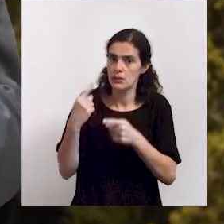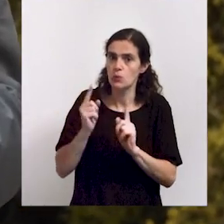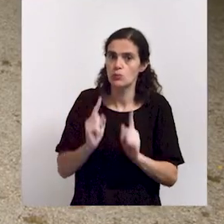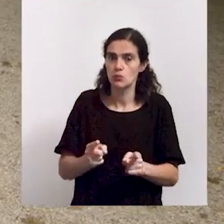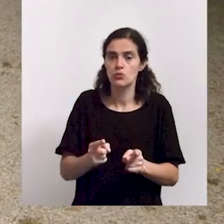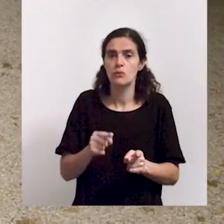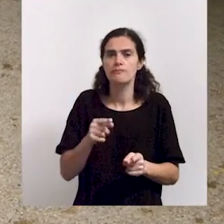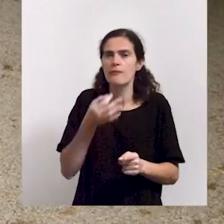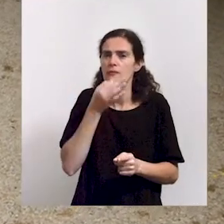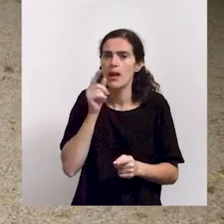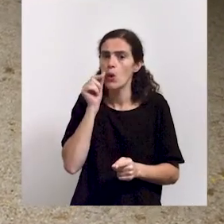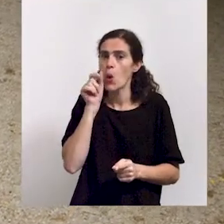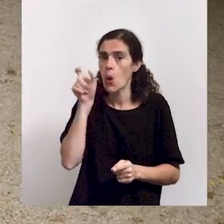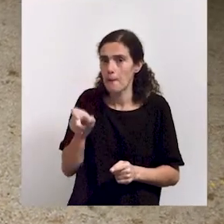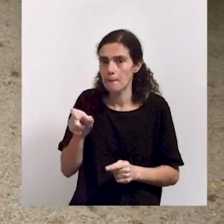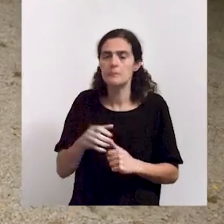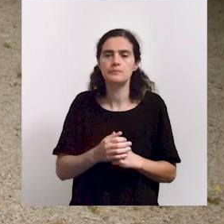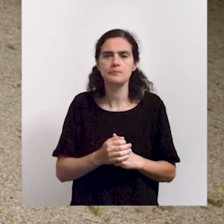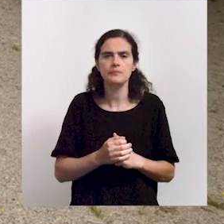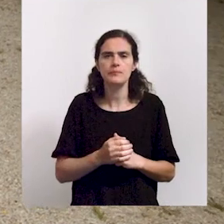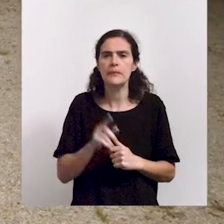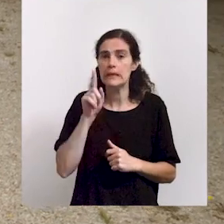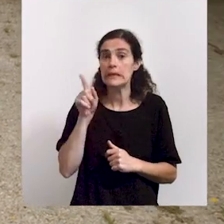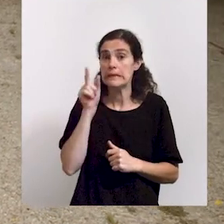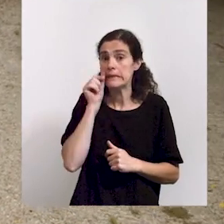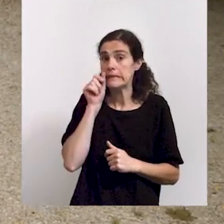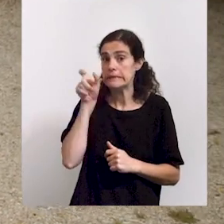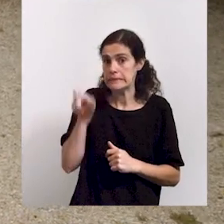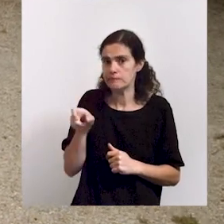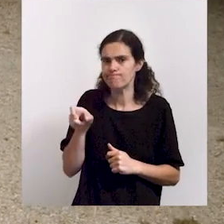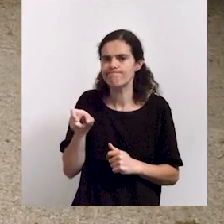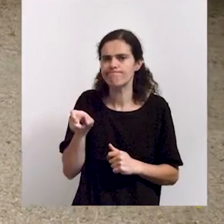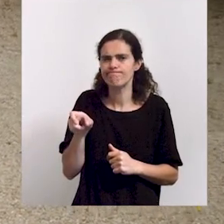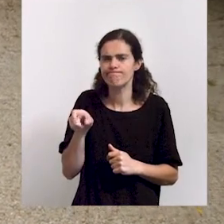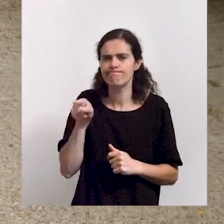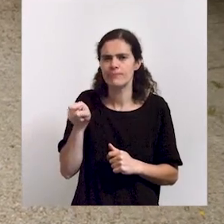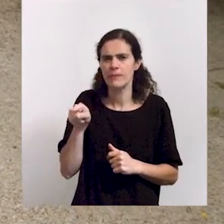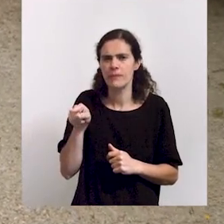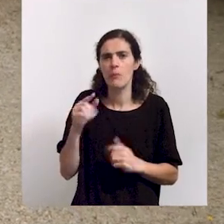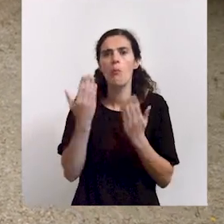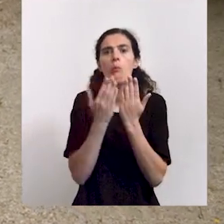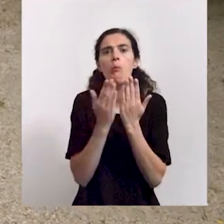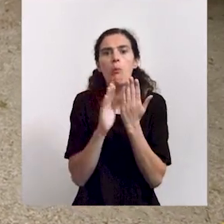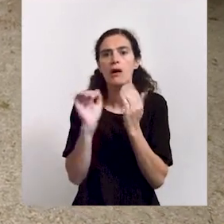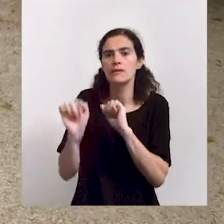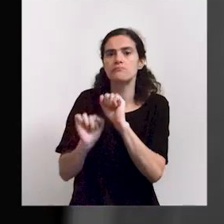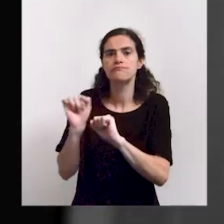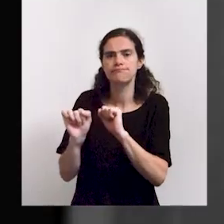he had on his own his door that played a little bit with the